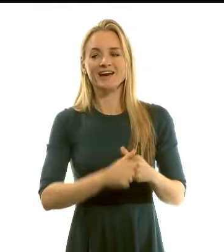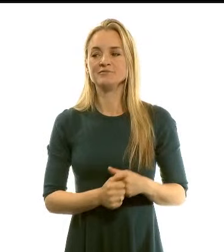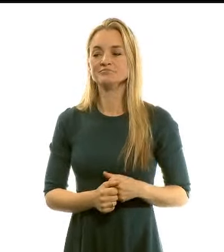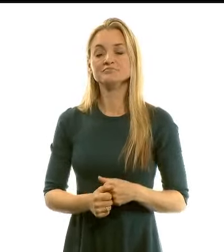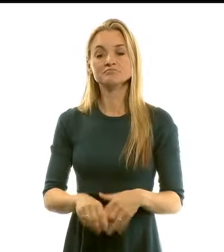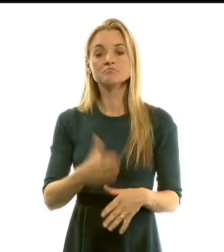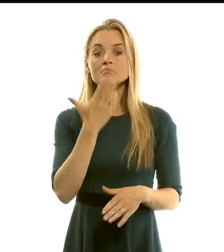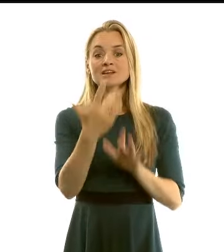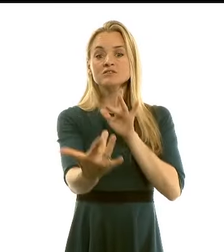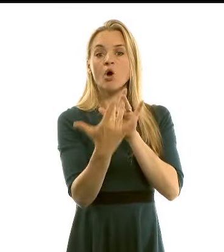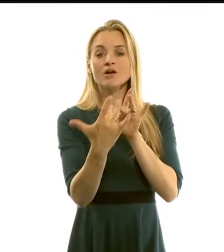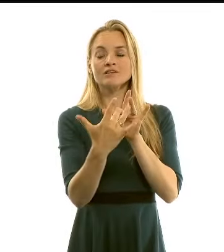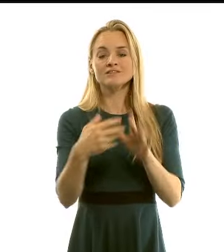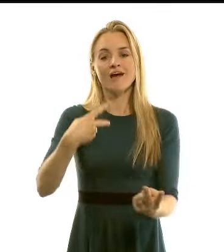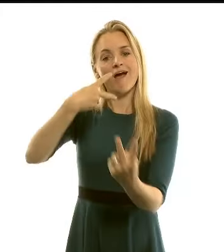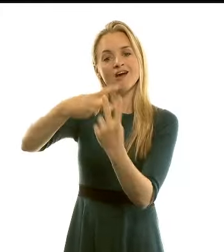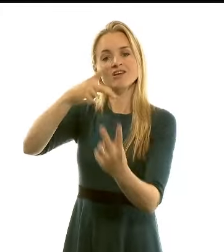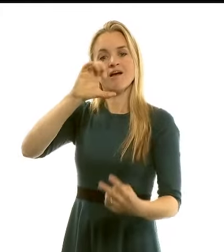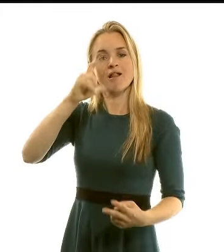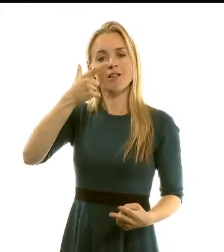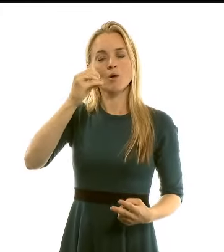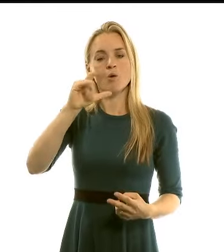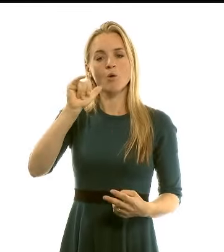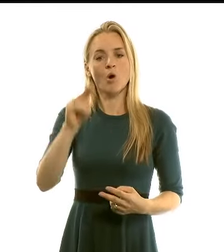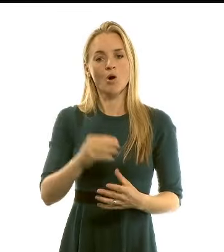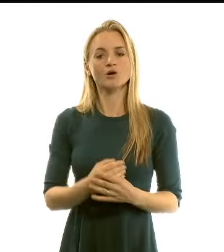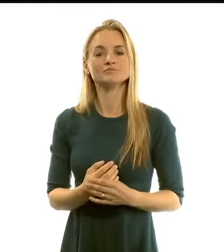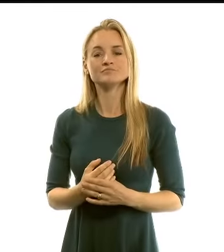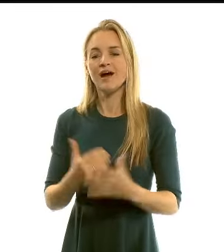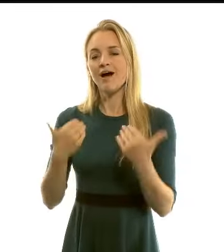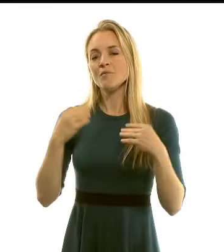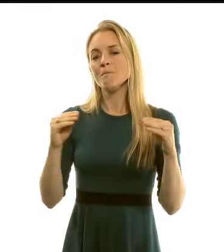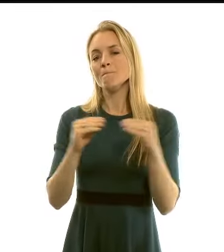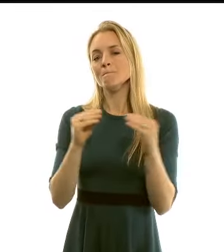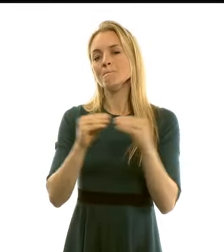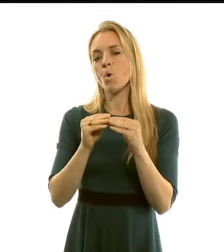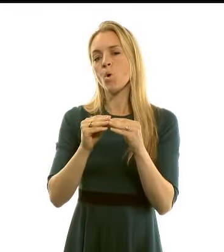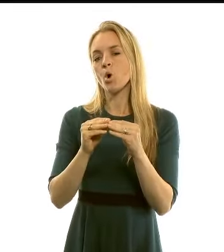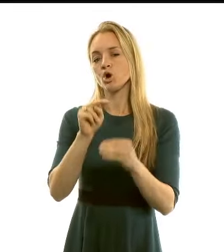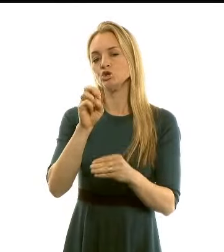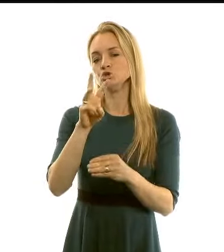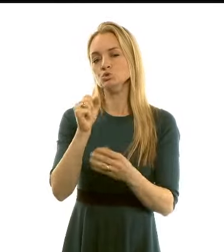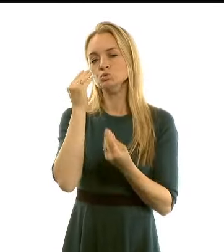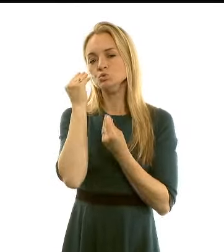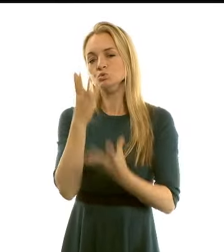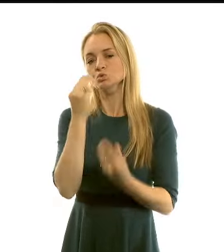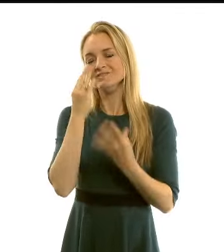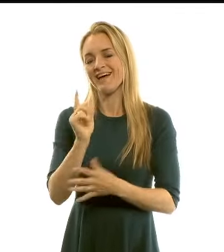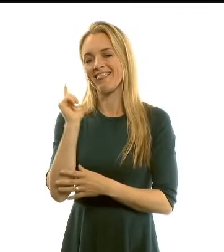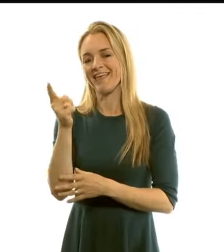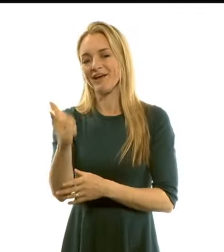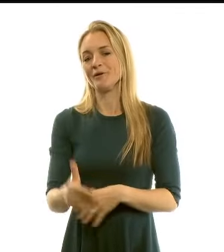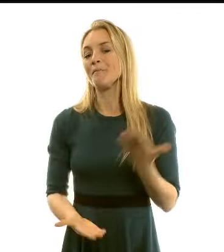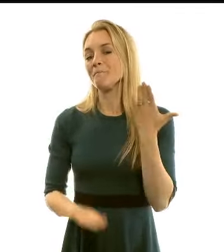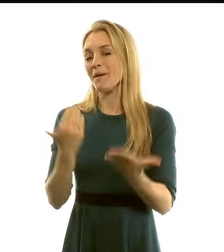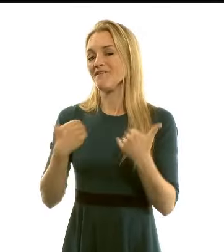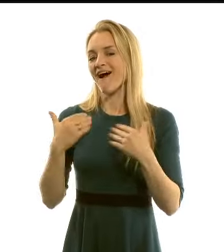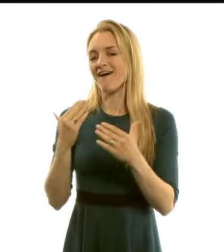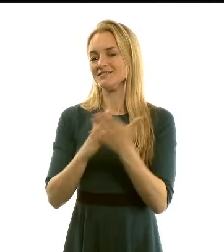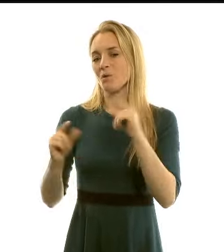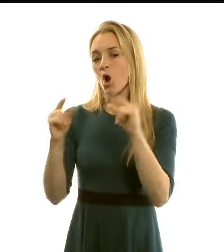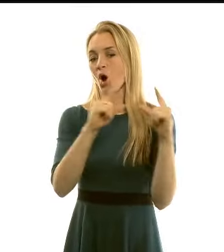LegoCon. And there's more breaking news later. And there might even be some gossip about this little guy. That's right, you.